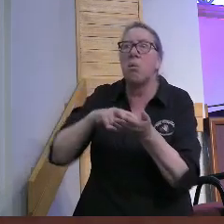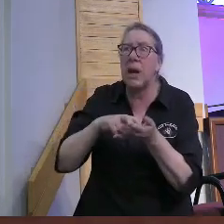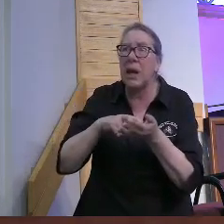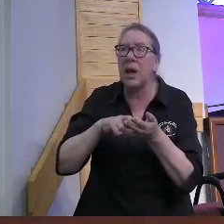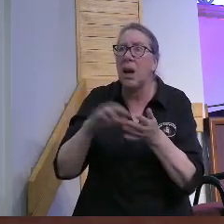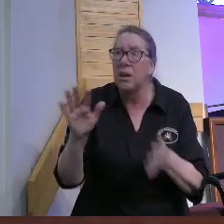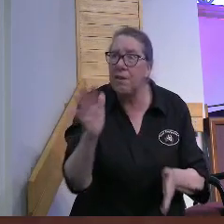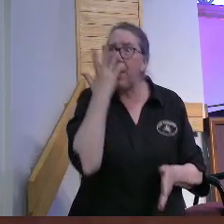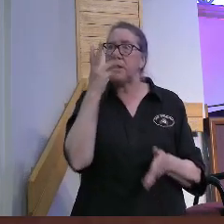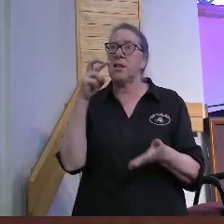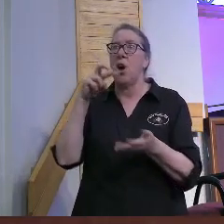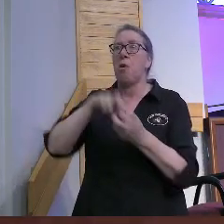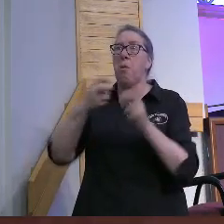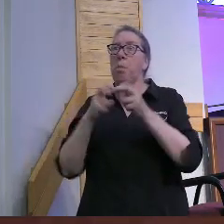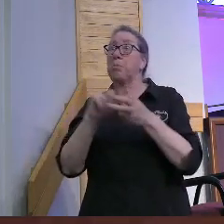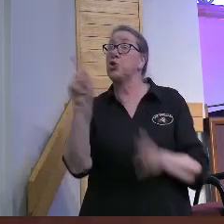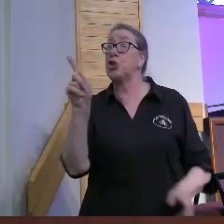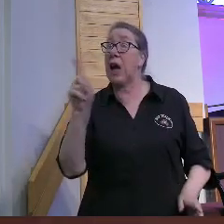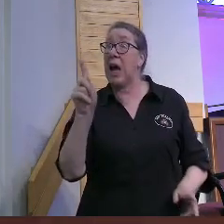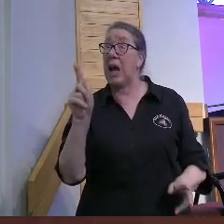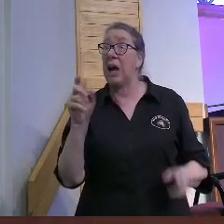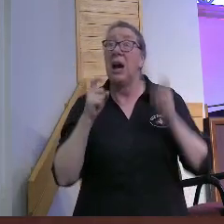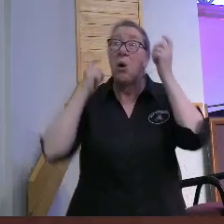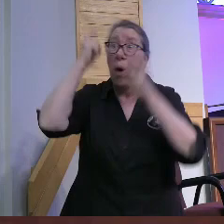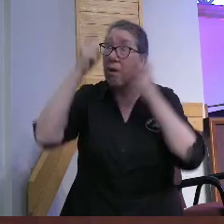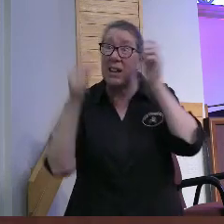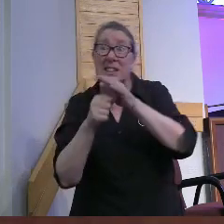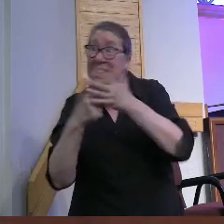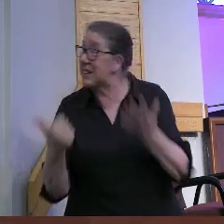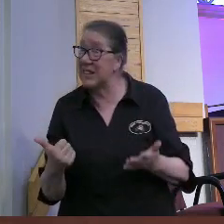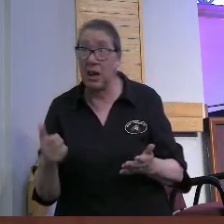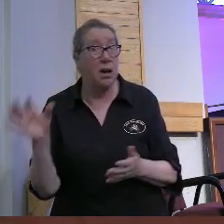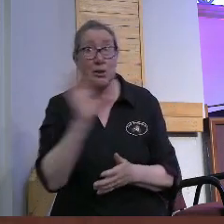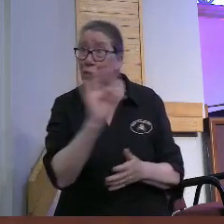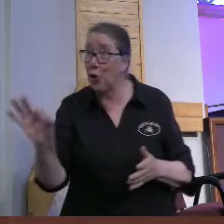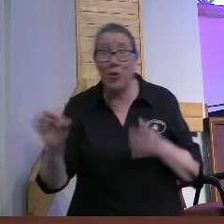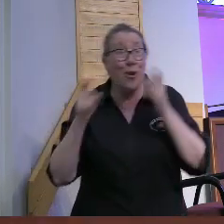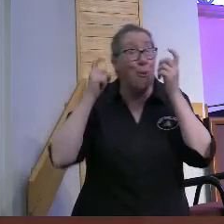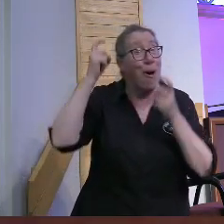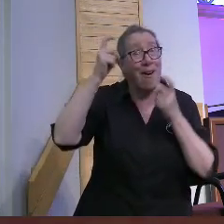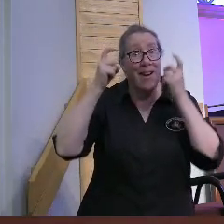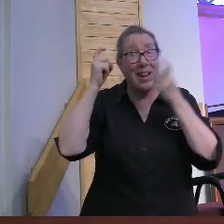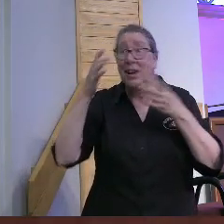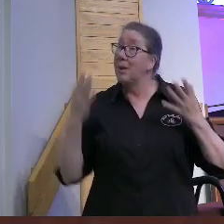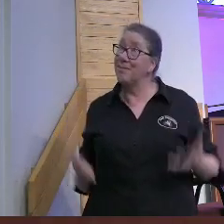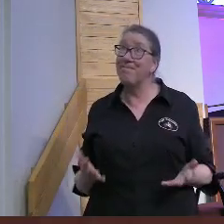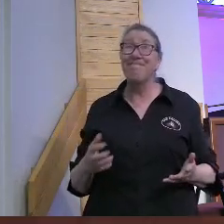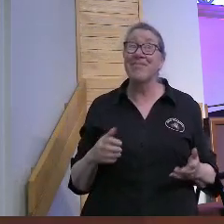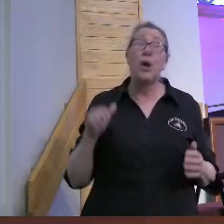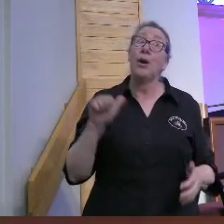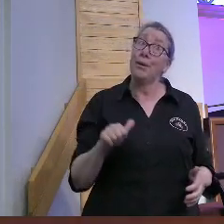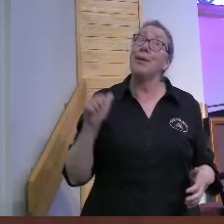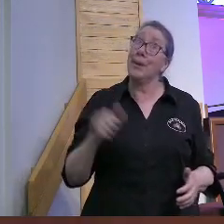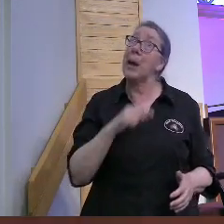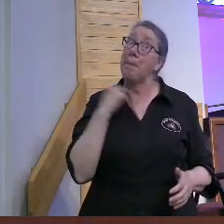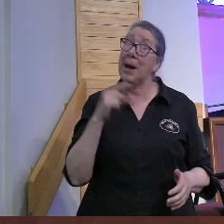the problems that we have today. Worry is useless. Do not worry. And so you say, okay, Pastor, all right, gotcha.